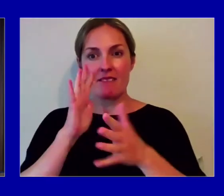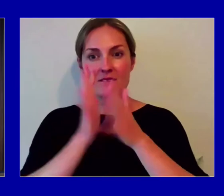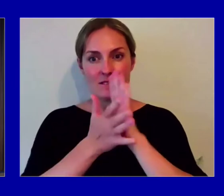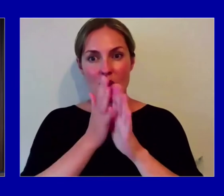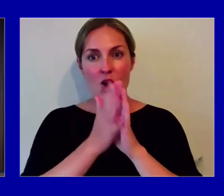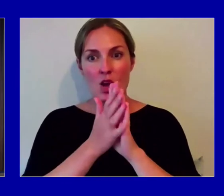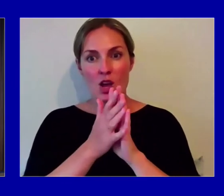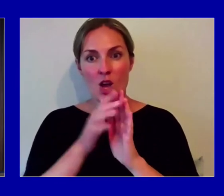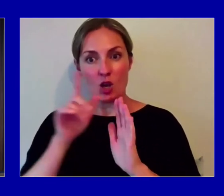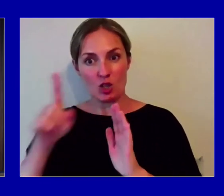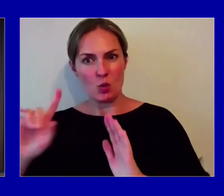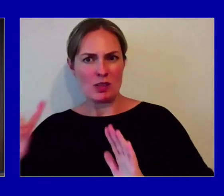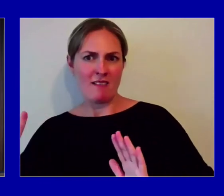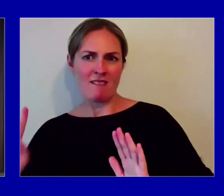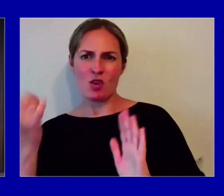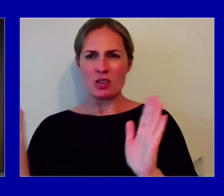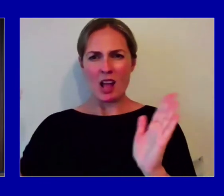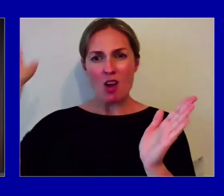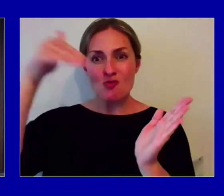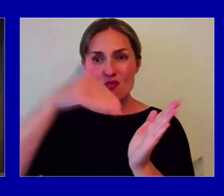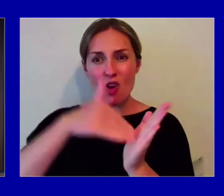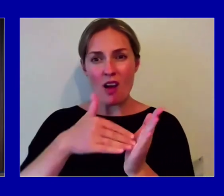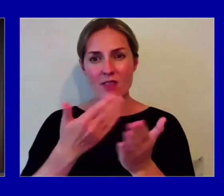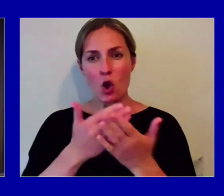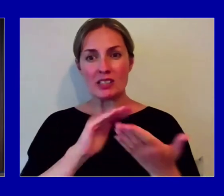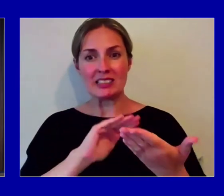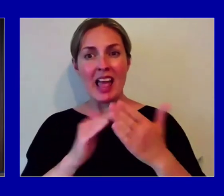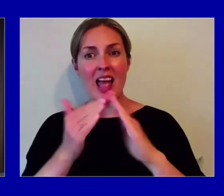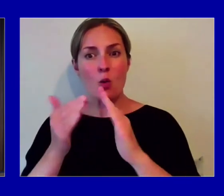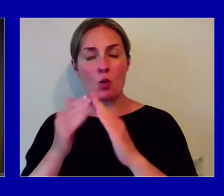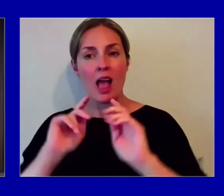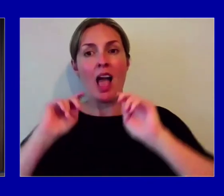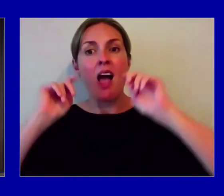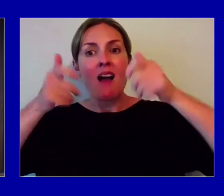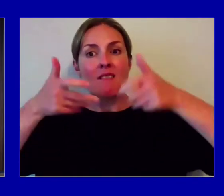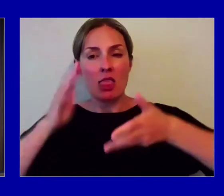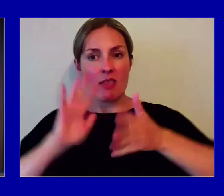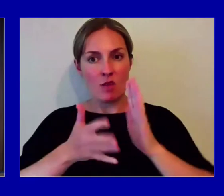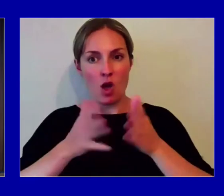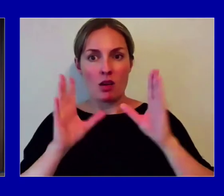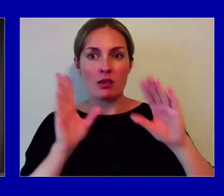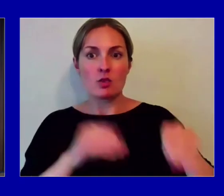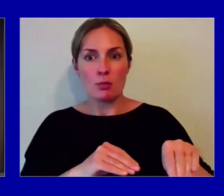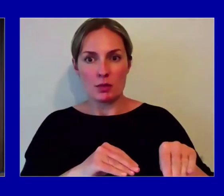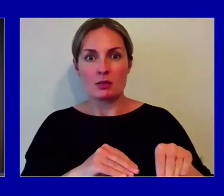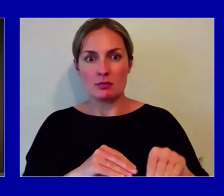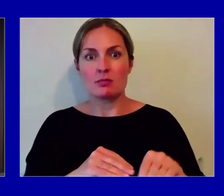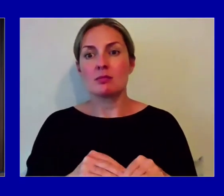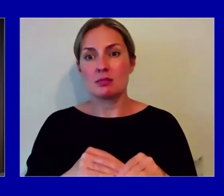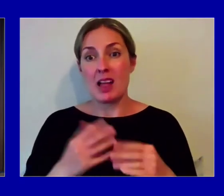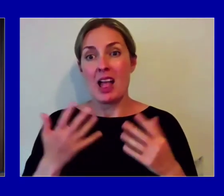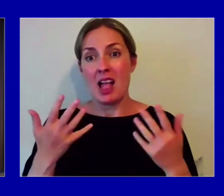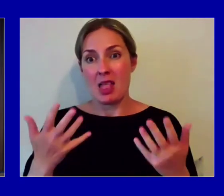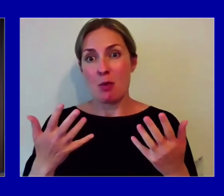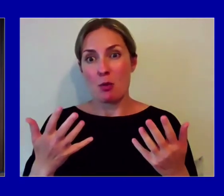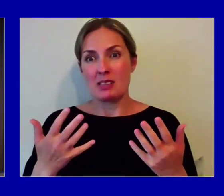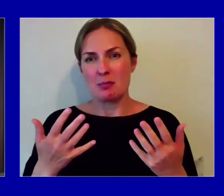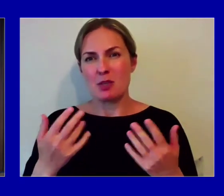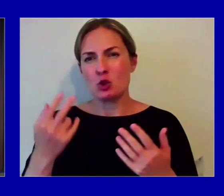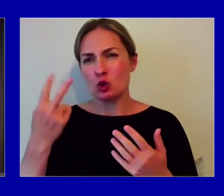a plan to recover the town after the fire. So it's been, you know, two years, two and a half years of really hard,